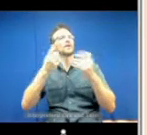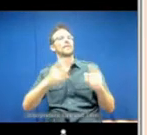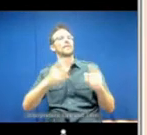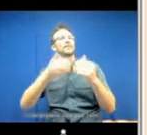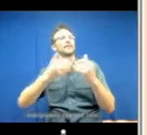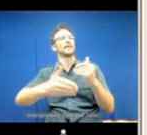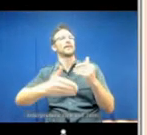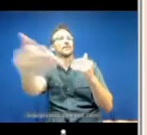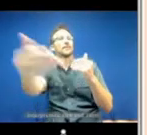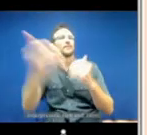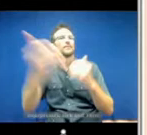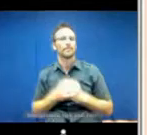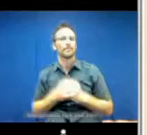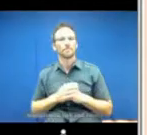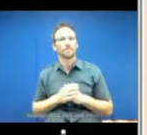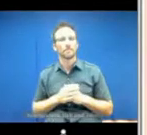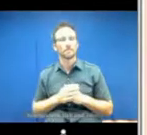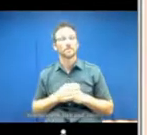So in the beginning